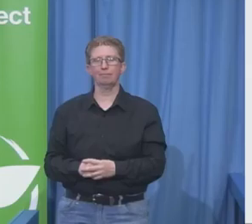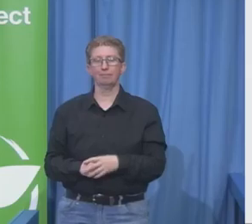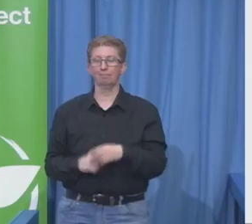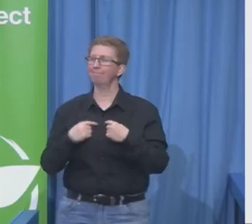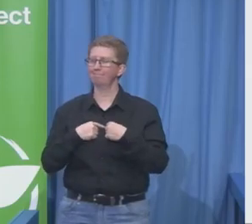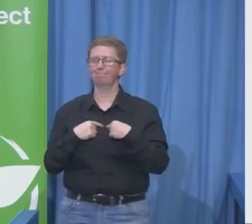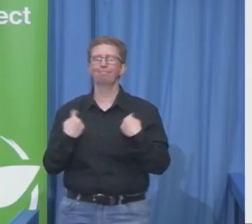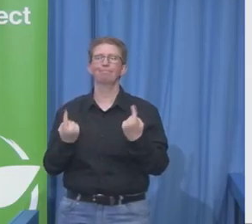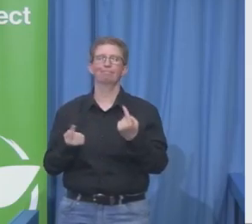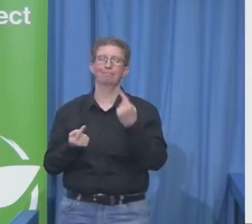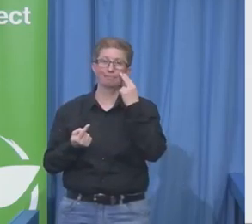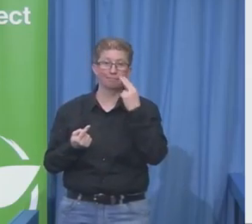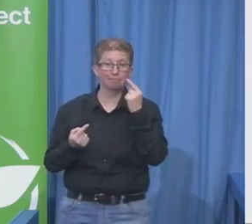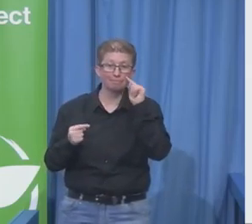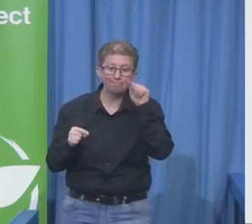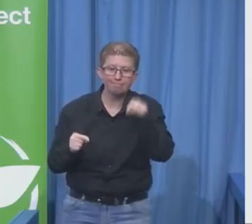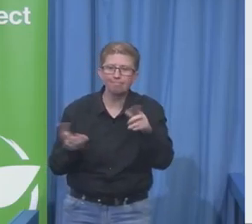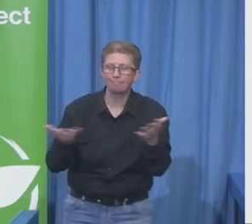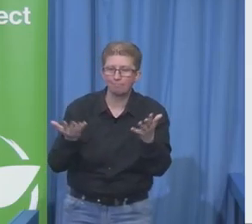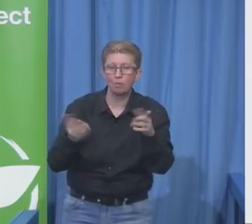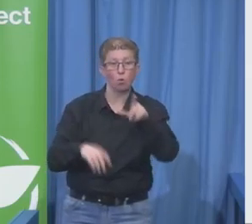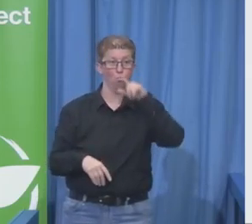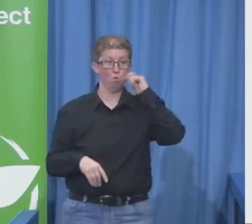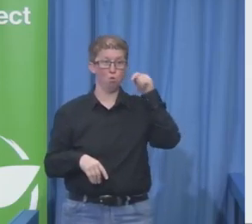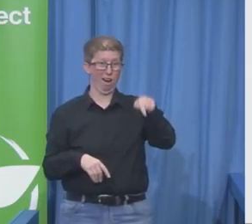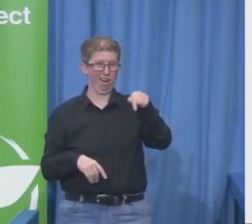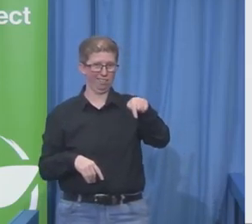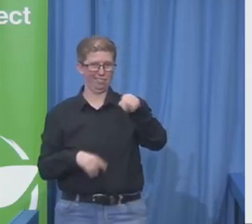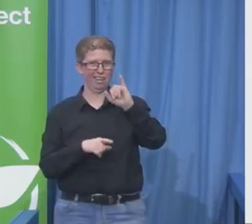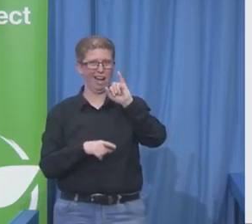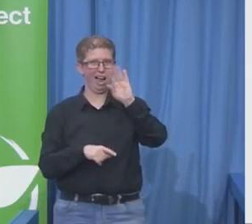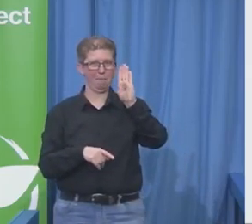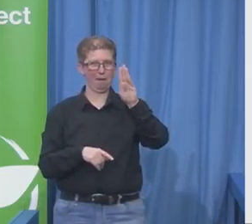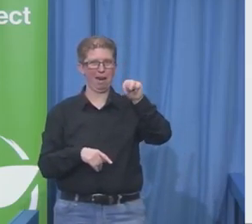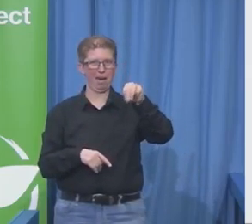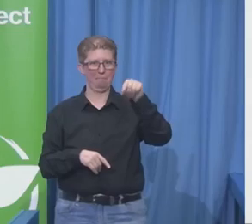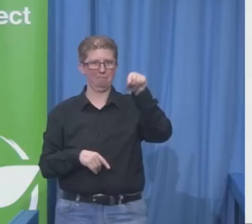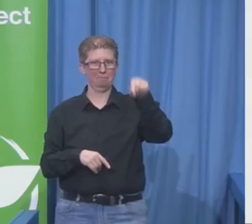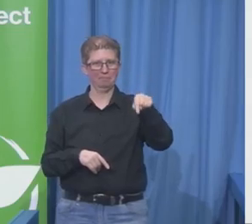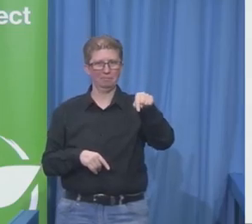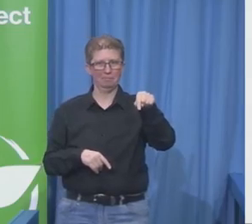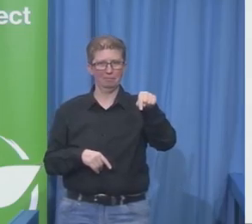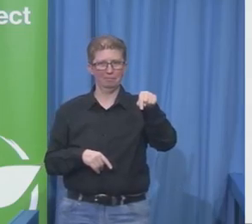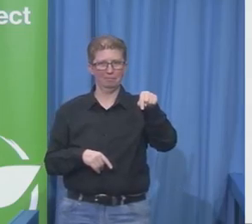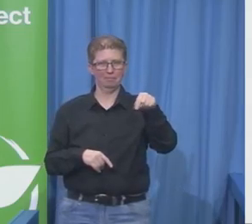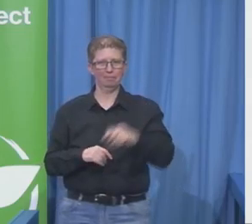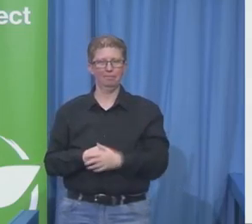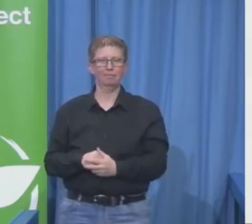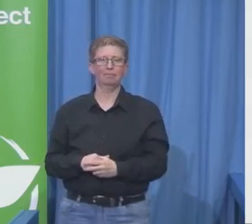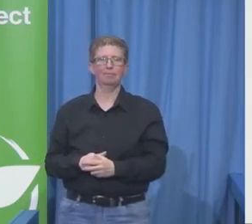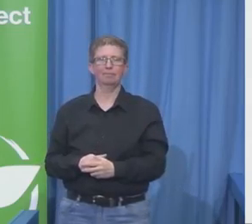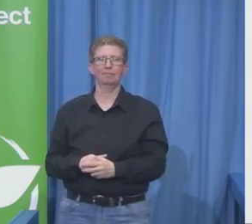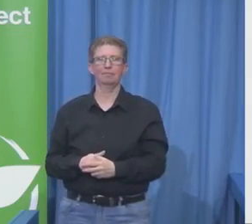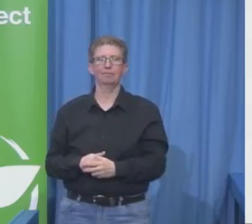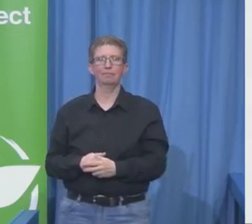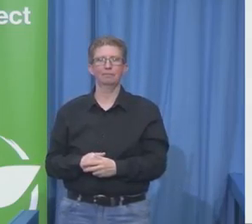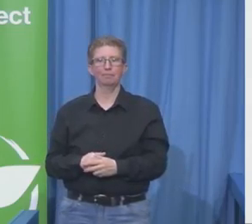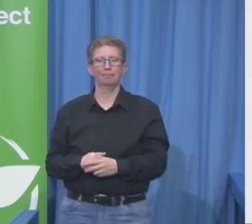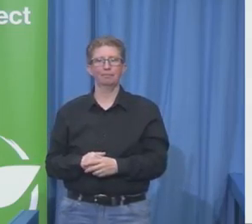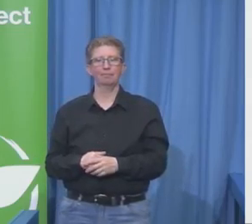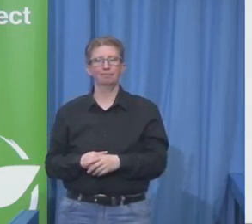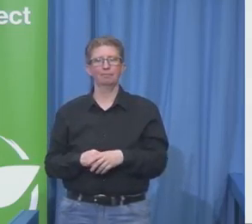IBM is located, one of our locations is Budapest, and our business language is also, of course, English. But for the Hungarian